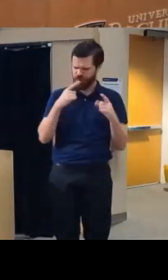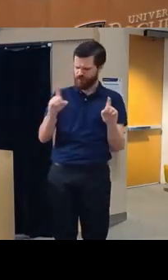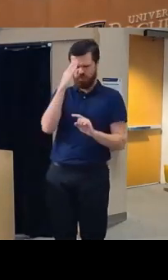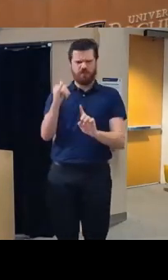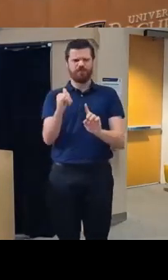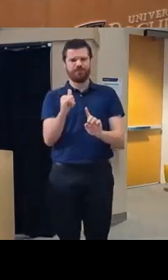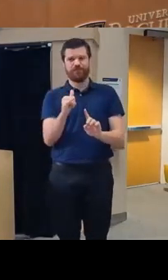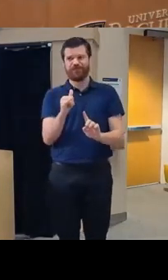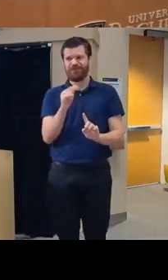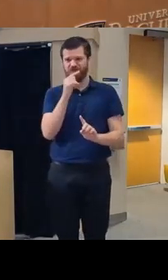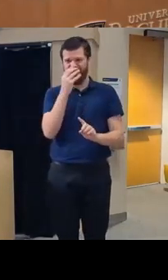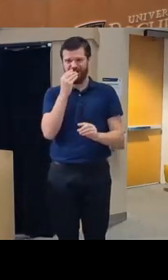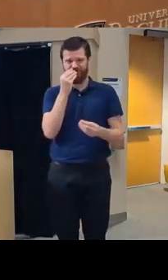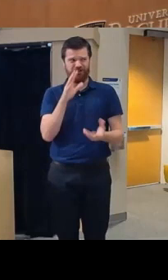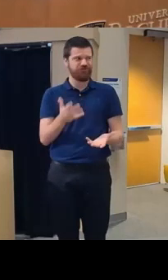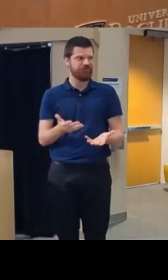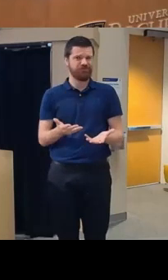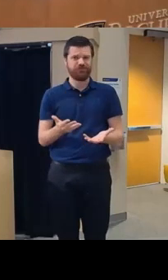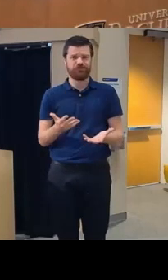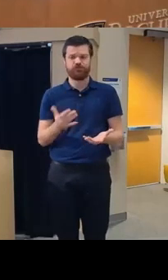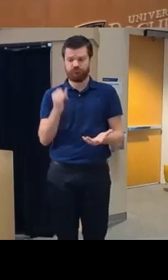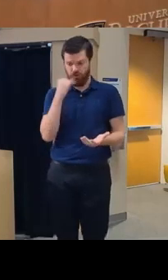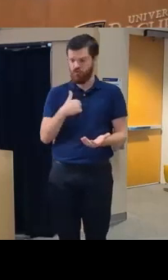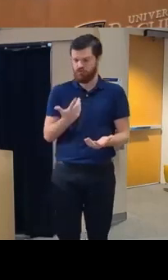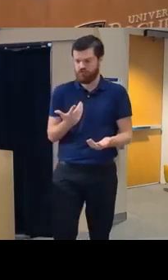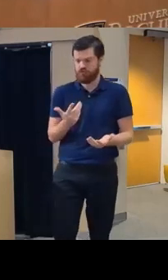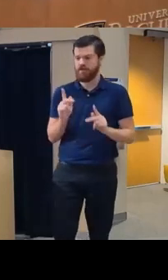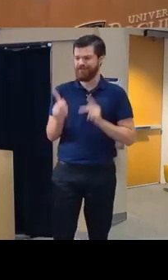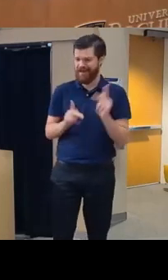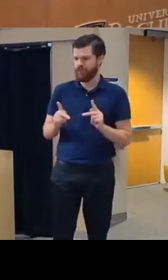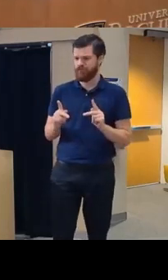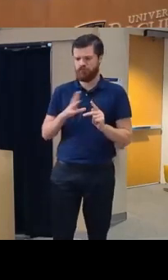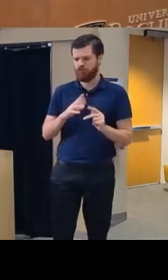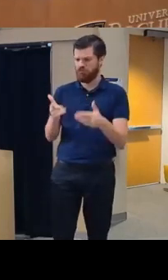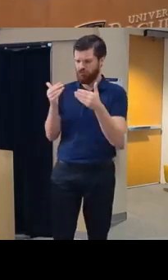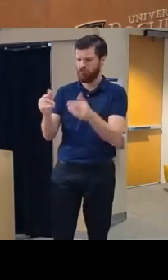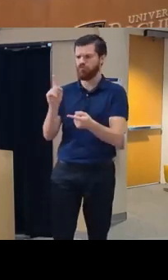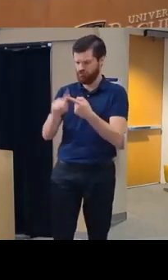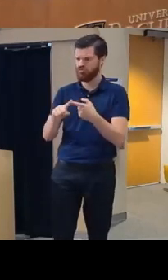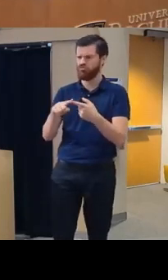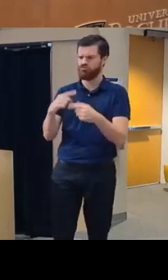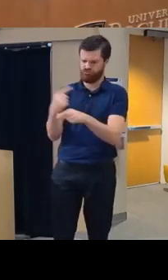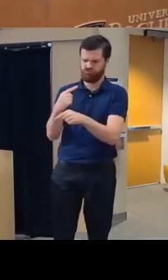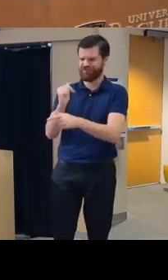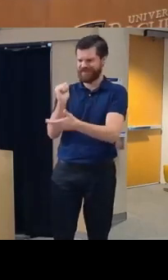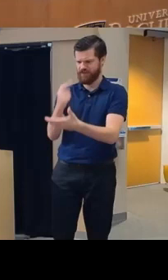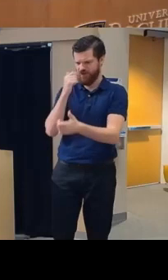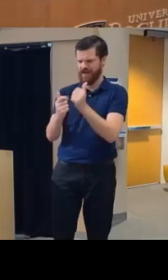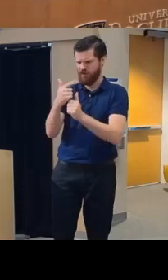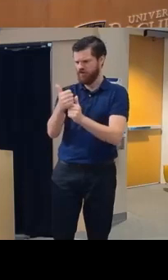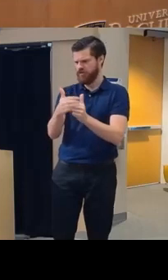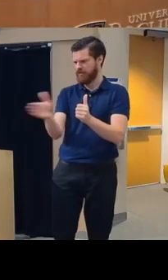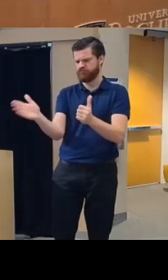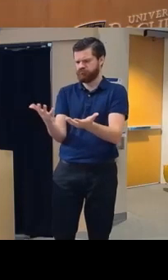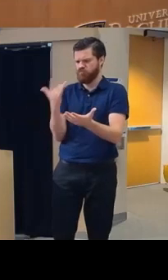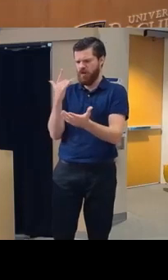was the difference between like what I tried to do and like if people had just, you know, gone to their regular getting an intervention for everybody else?